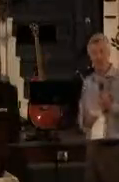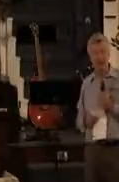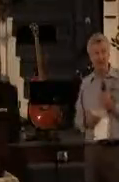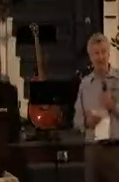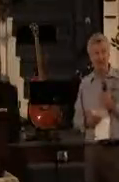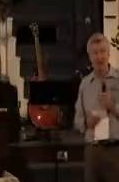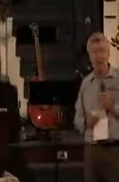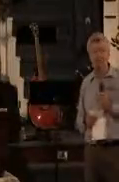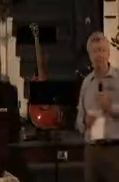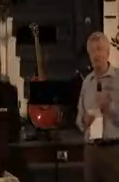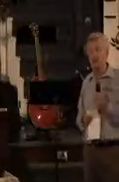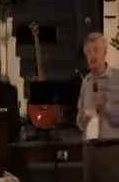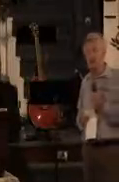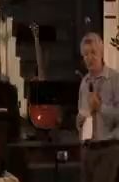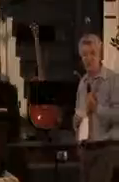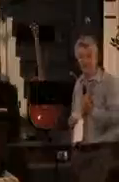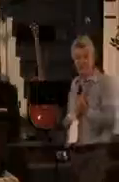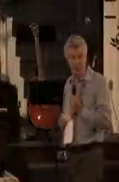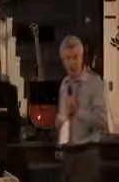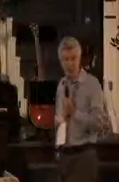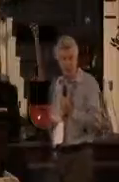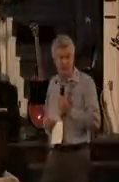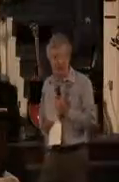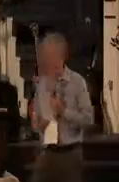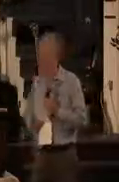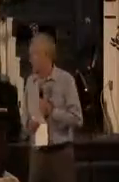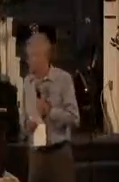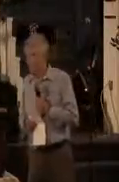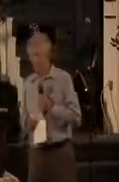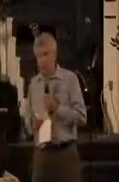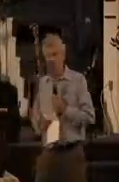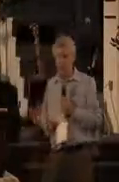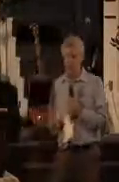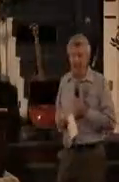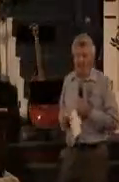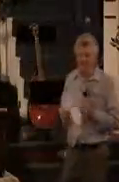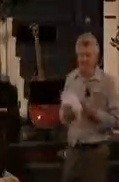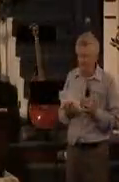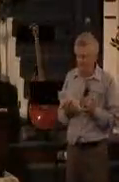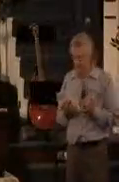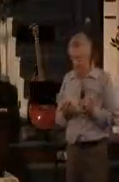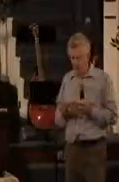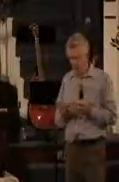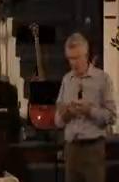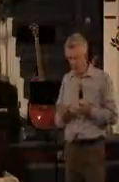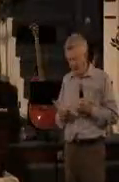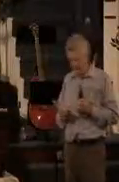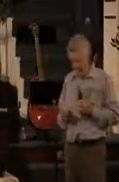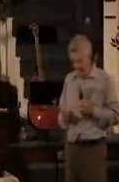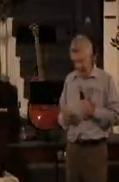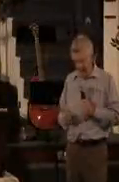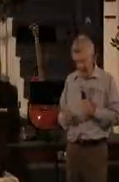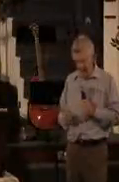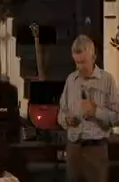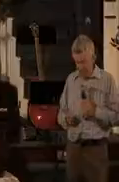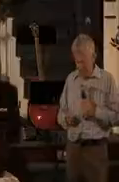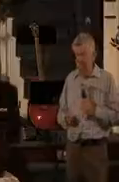understand to be at the same time as our mission celebration. So I'm looking forward to